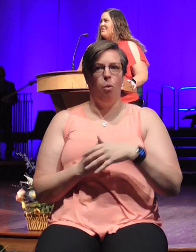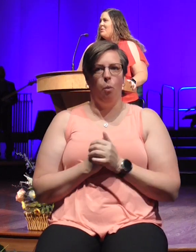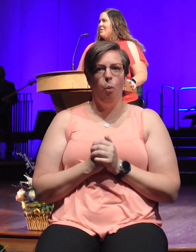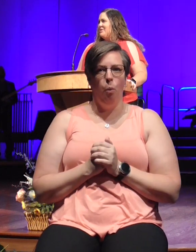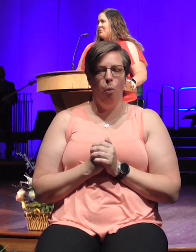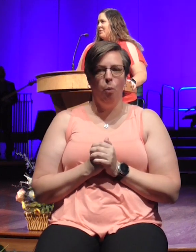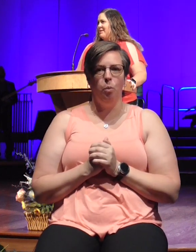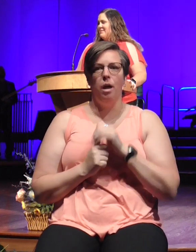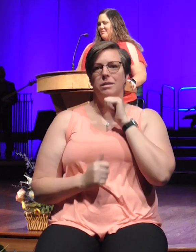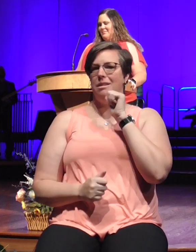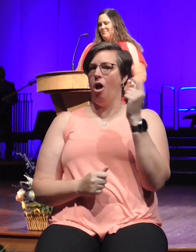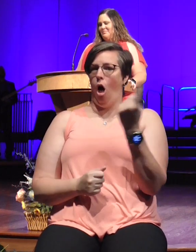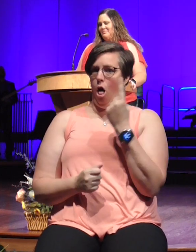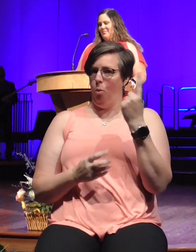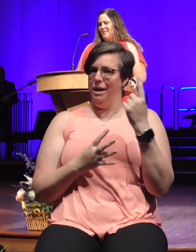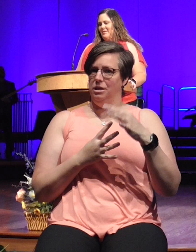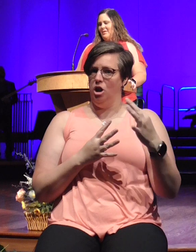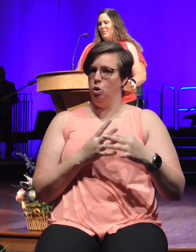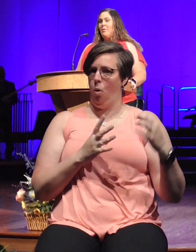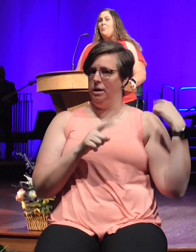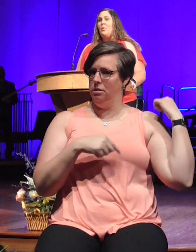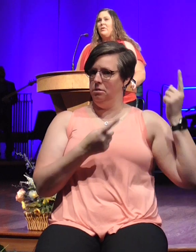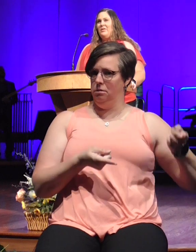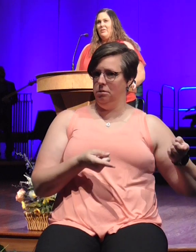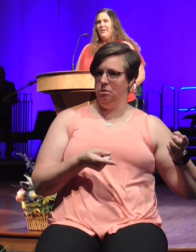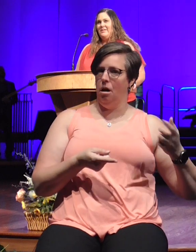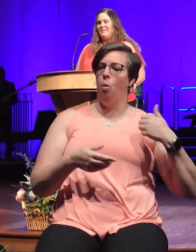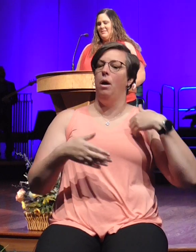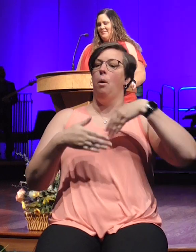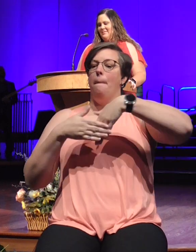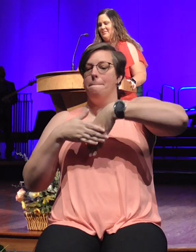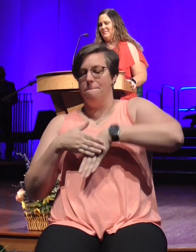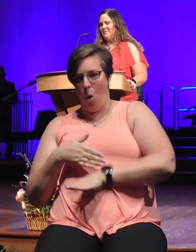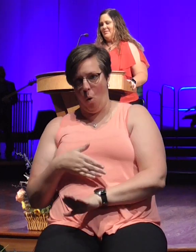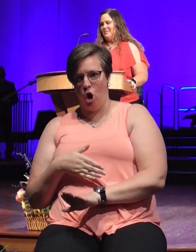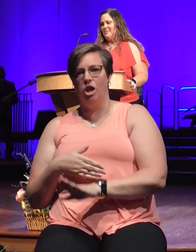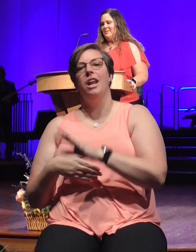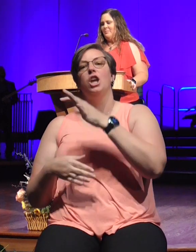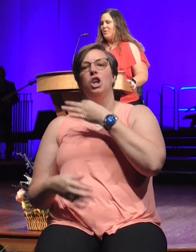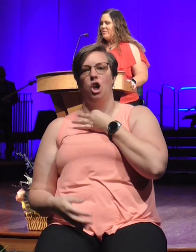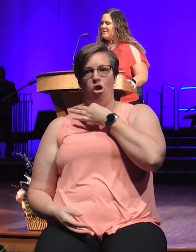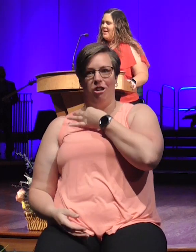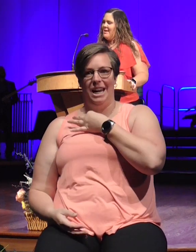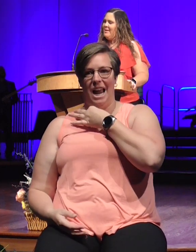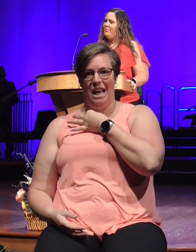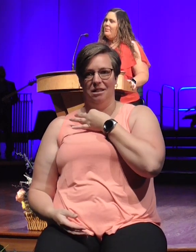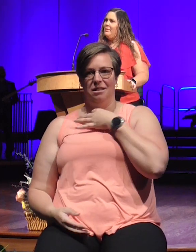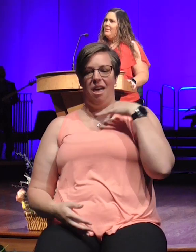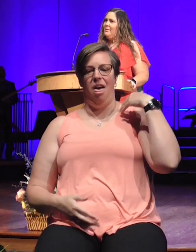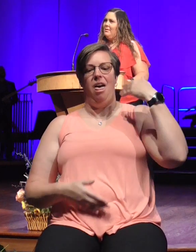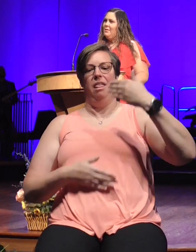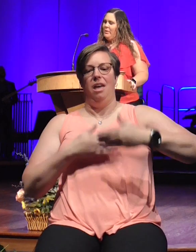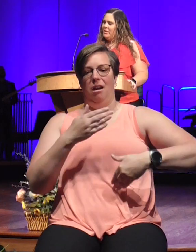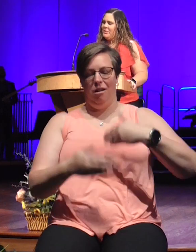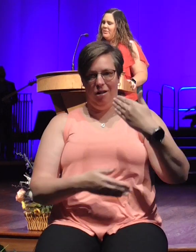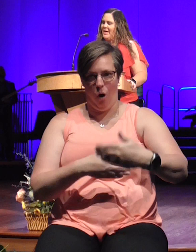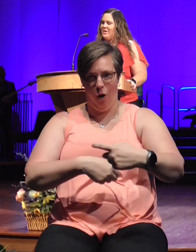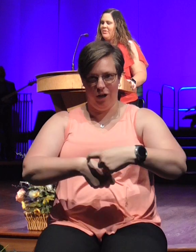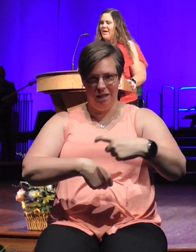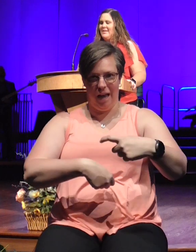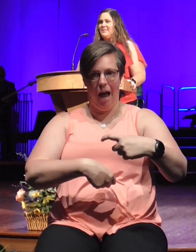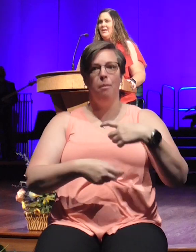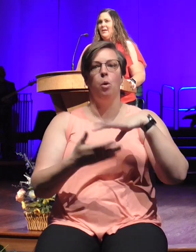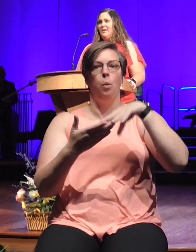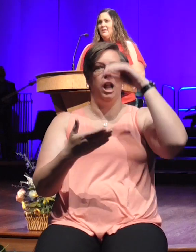It wasn't always a choice. We were born curious. But over time, we learn